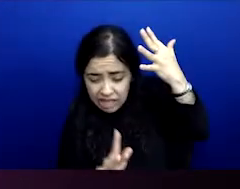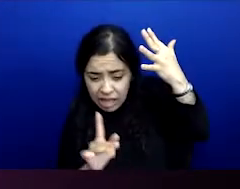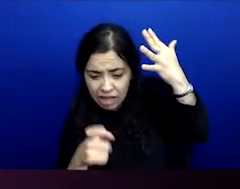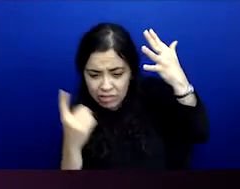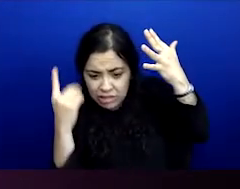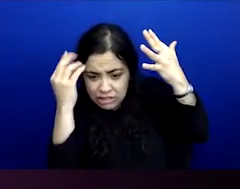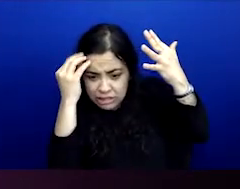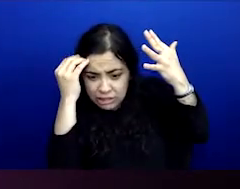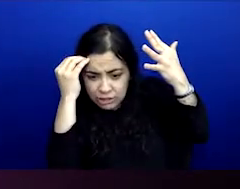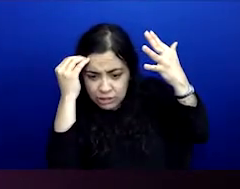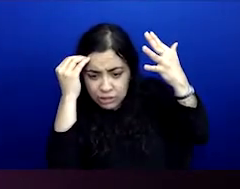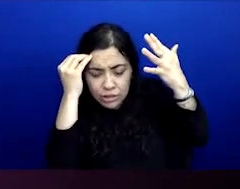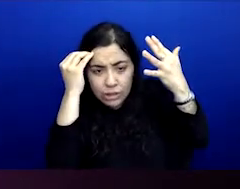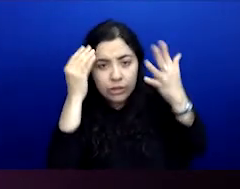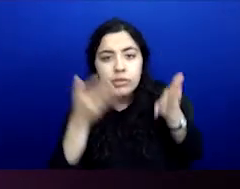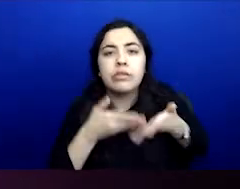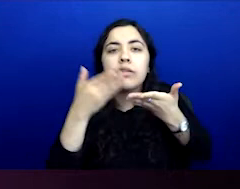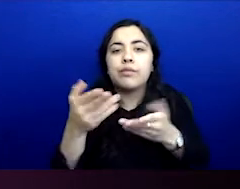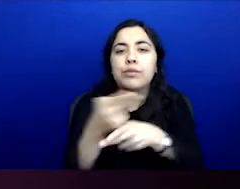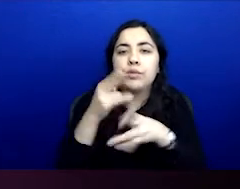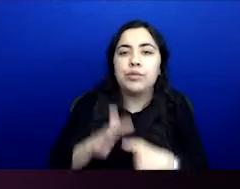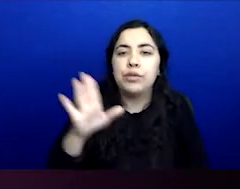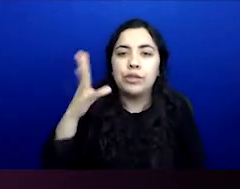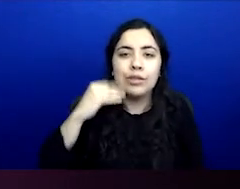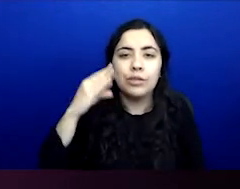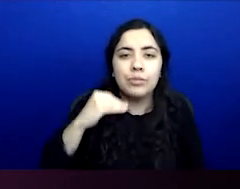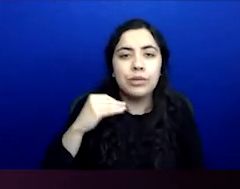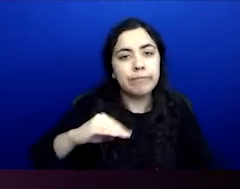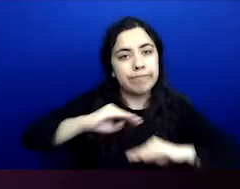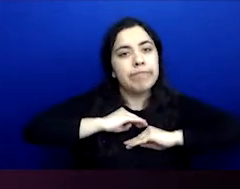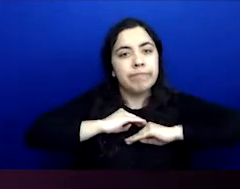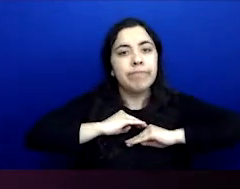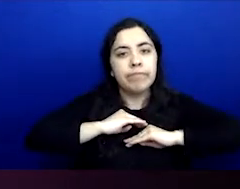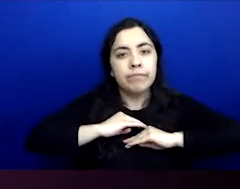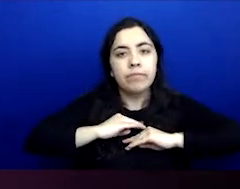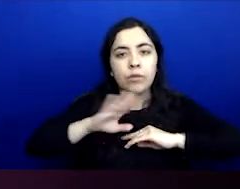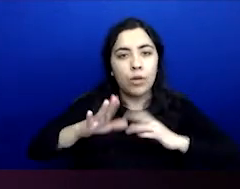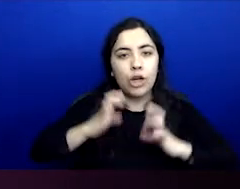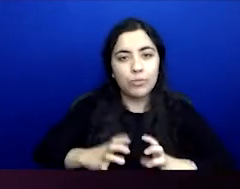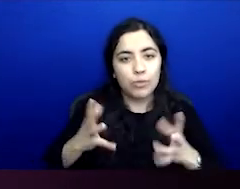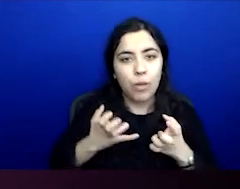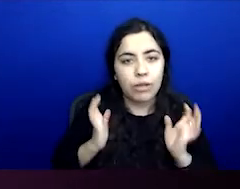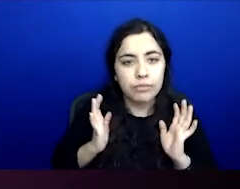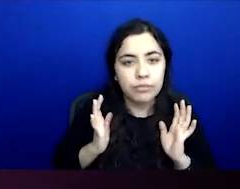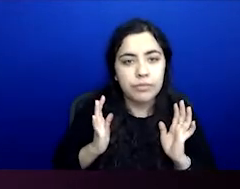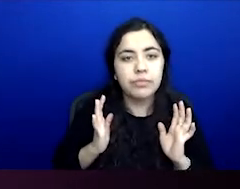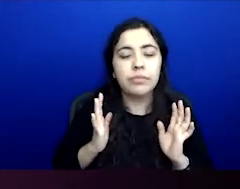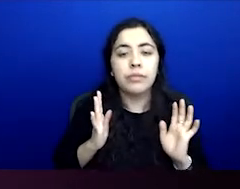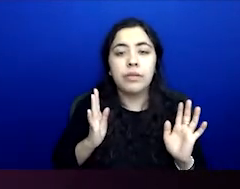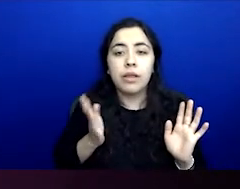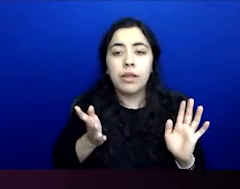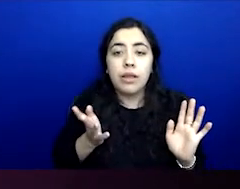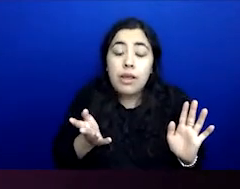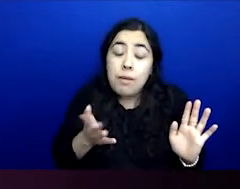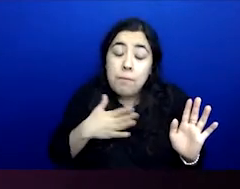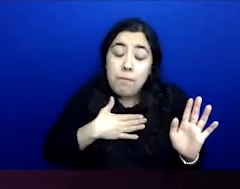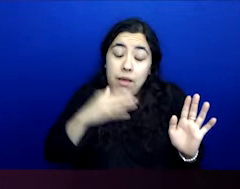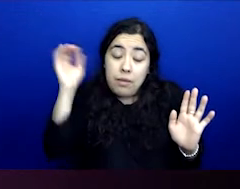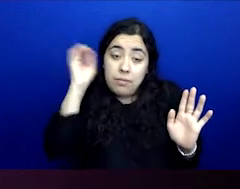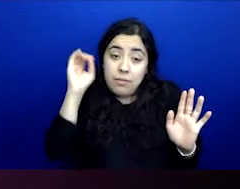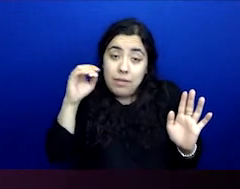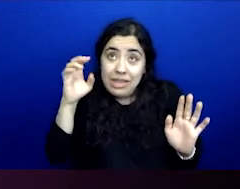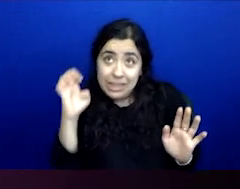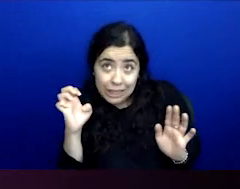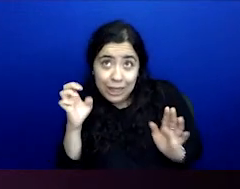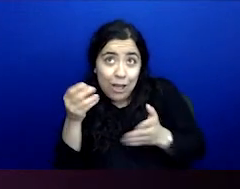to deliver the type of user experience that your customers want. And I personally think that